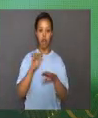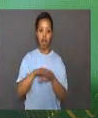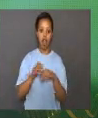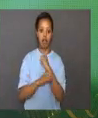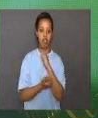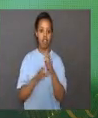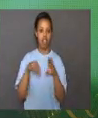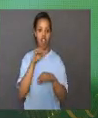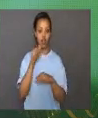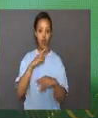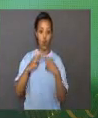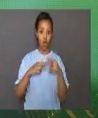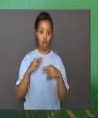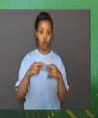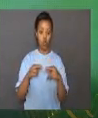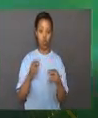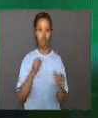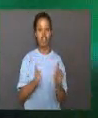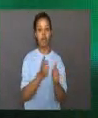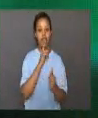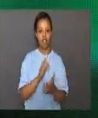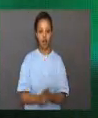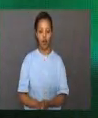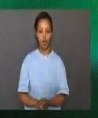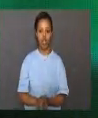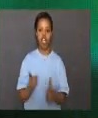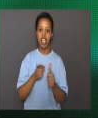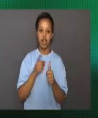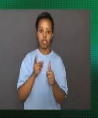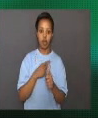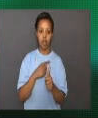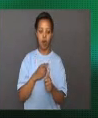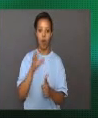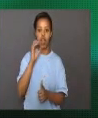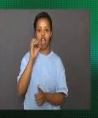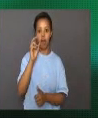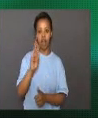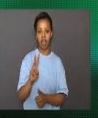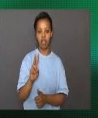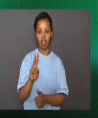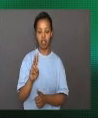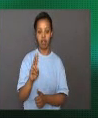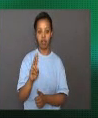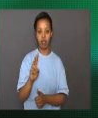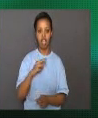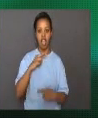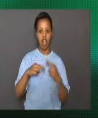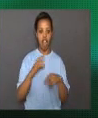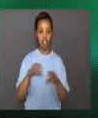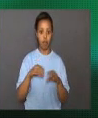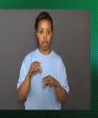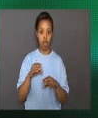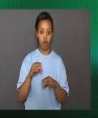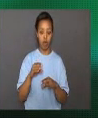reactions are as follows. First, carbon dioxide reacts